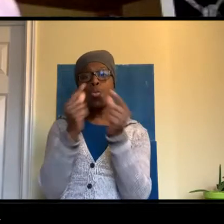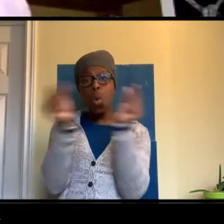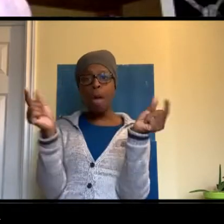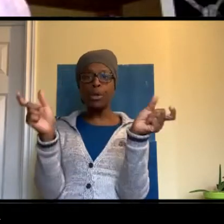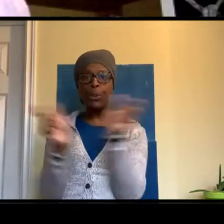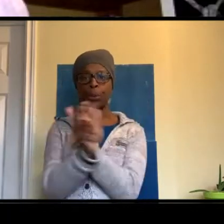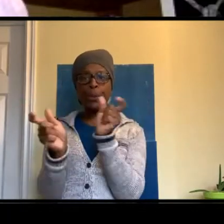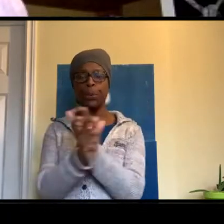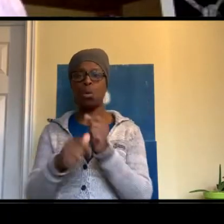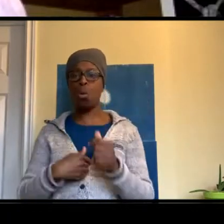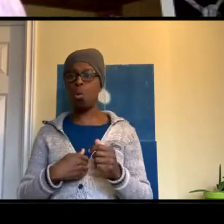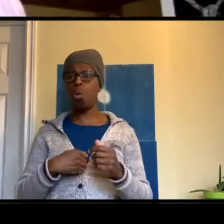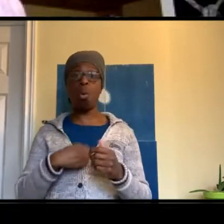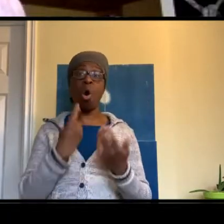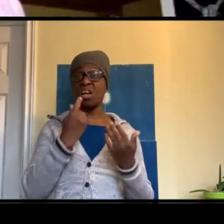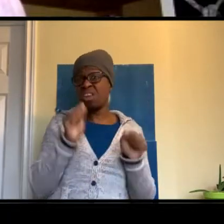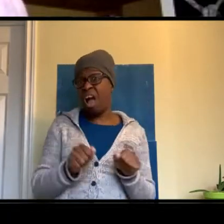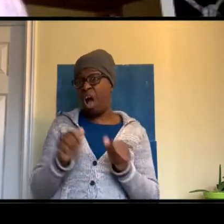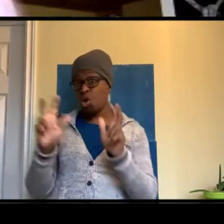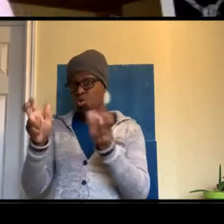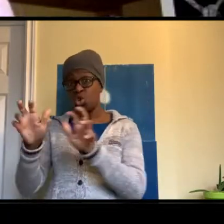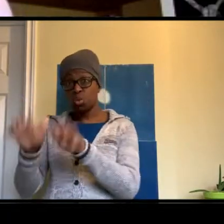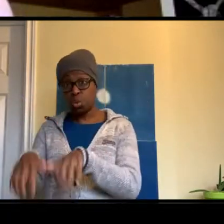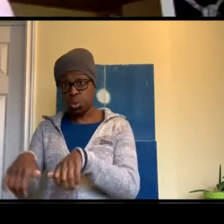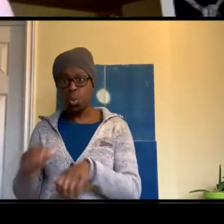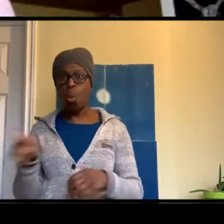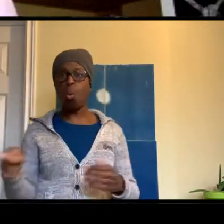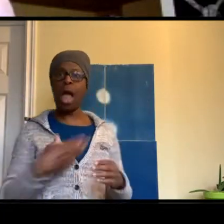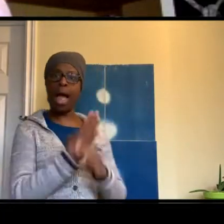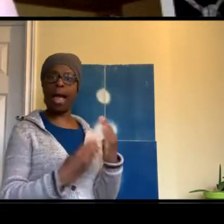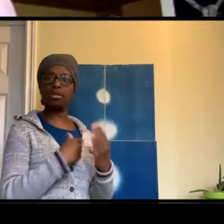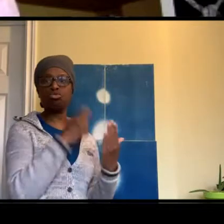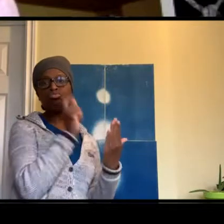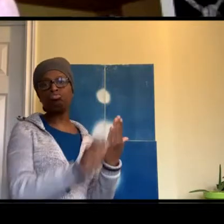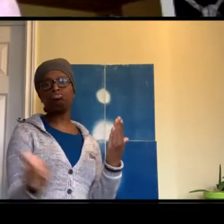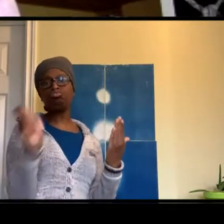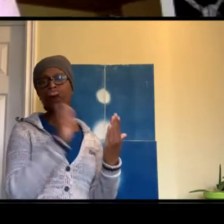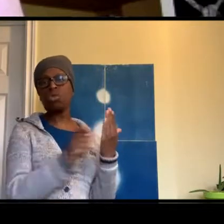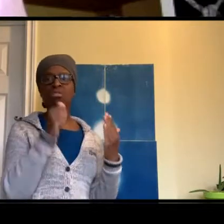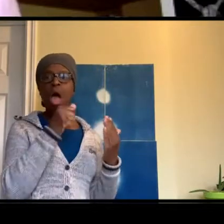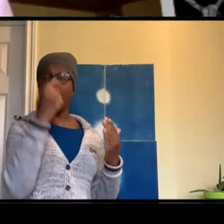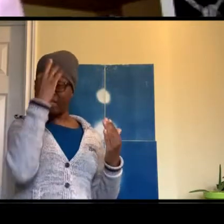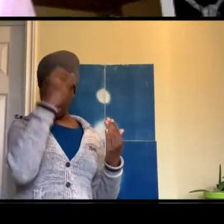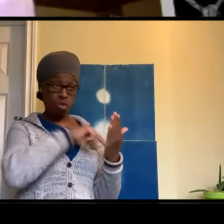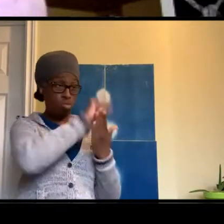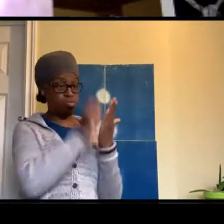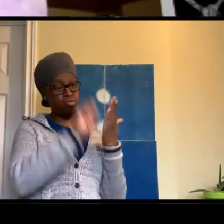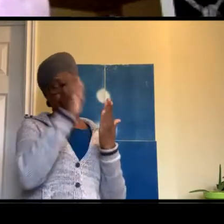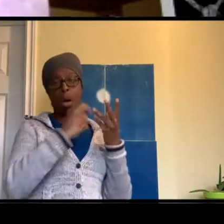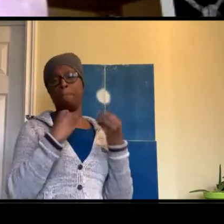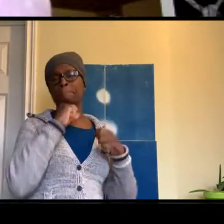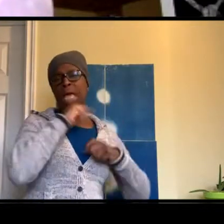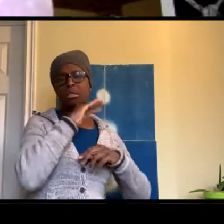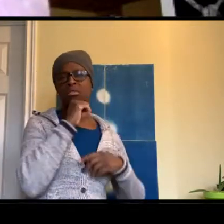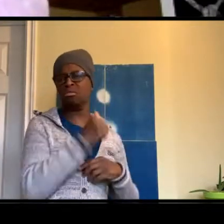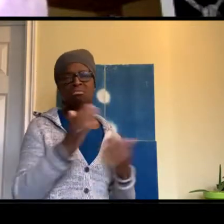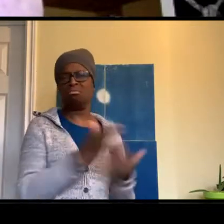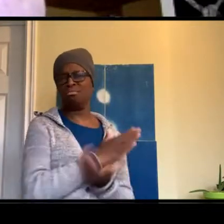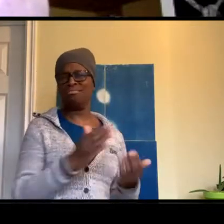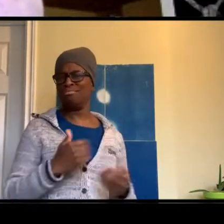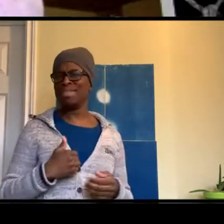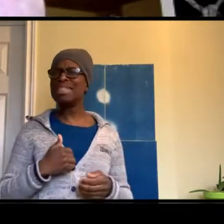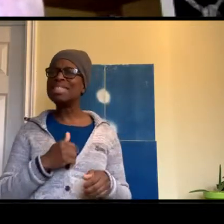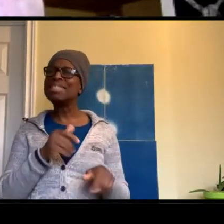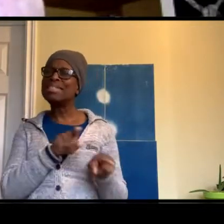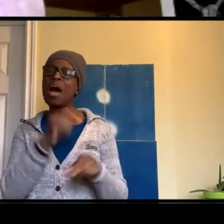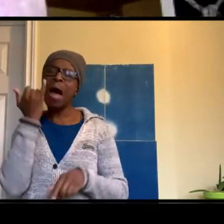the free-flowing thoughts that are coming through our head. Yeah. And this is similar to brainstorming, except that you're doing it yourself. And one of the